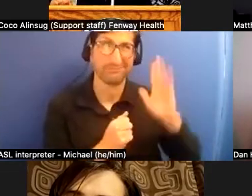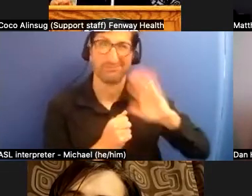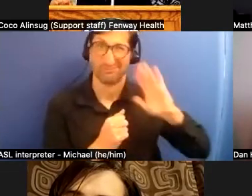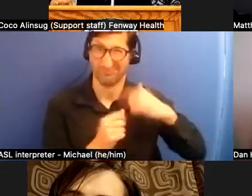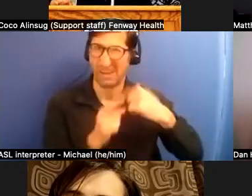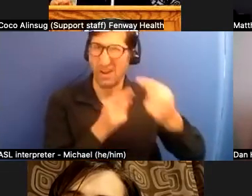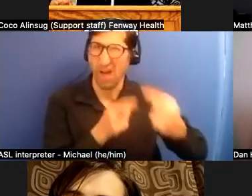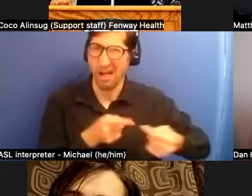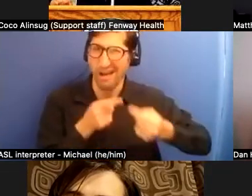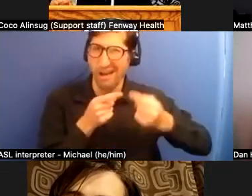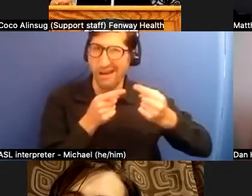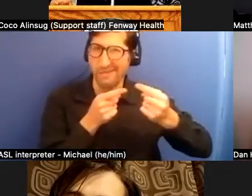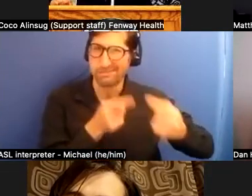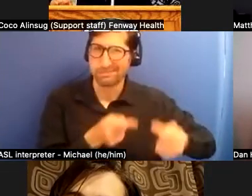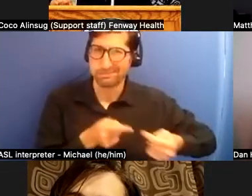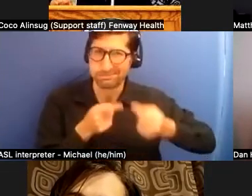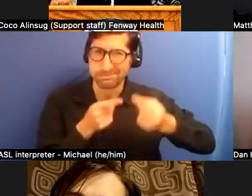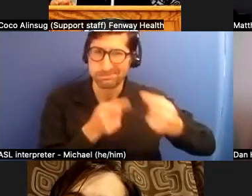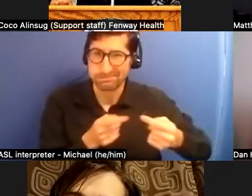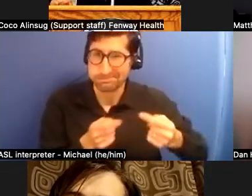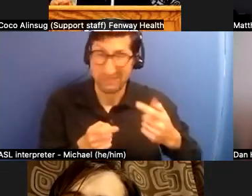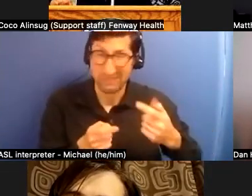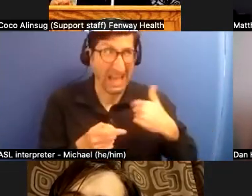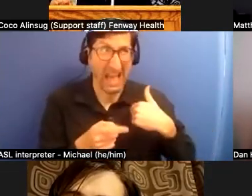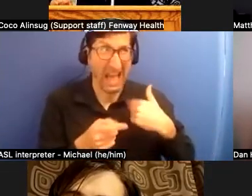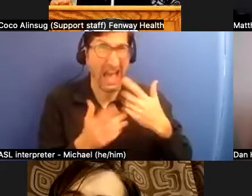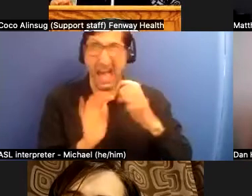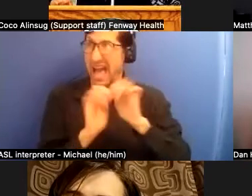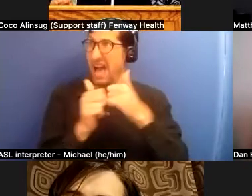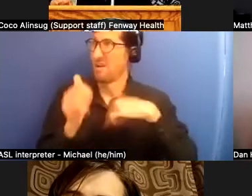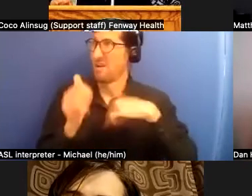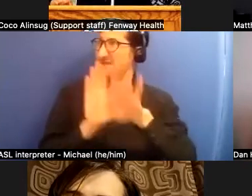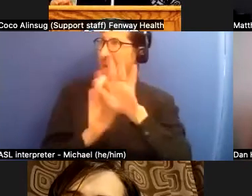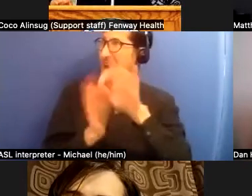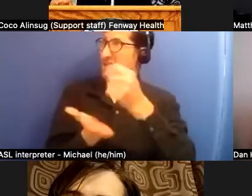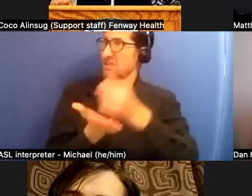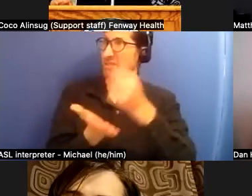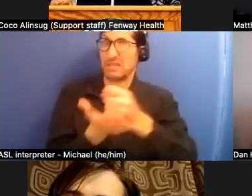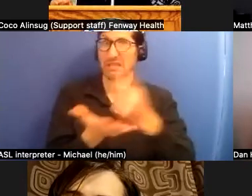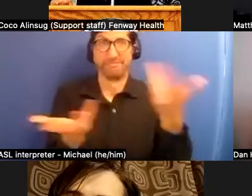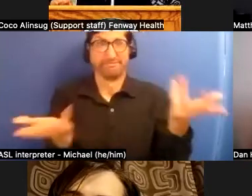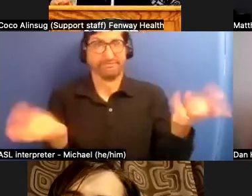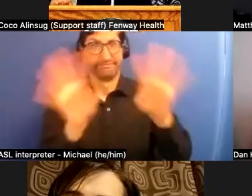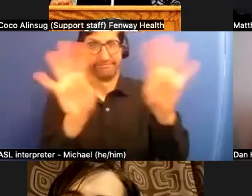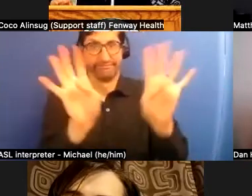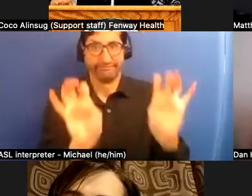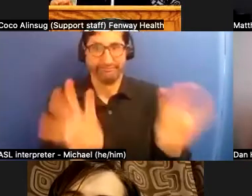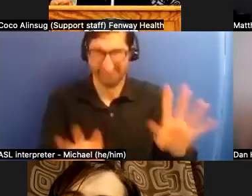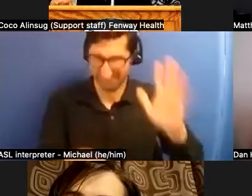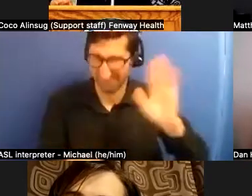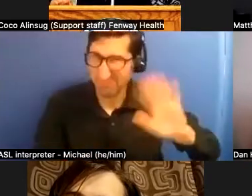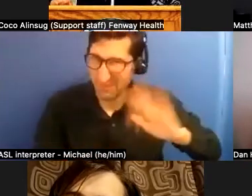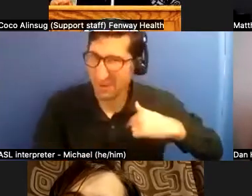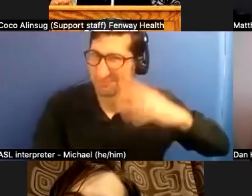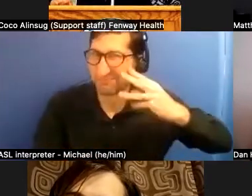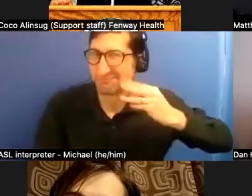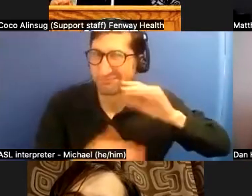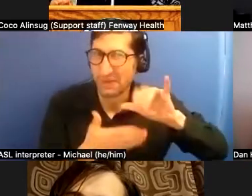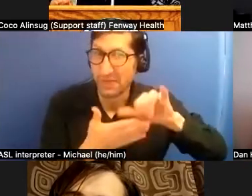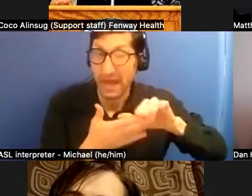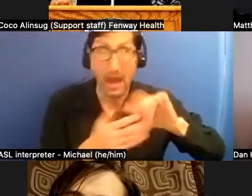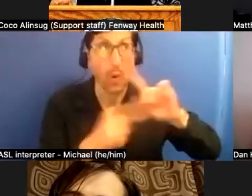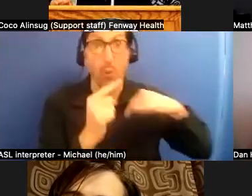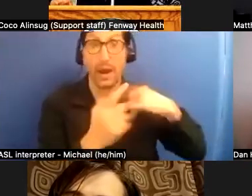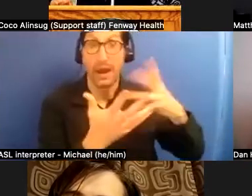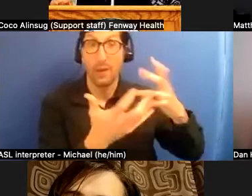where I didn't know how to access treatment, when I was trying to get into to care, I